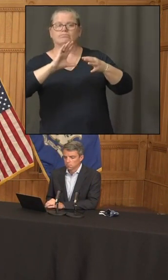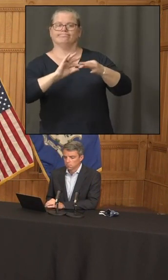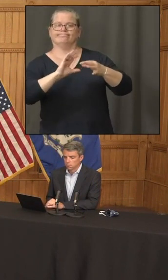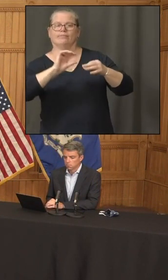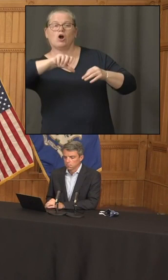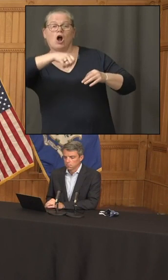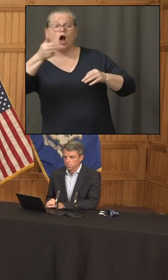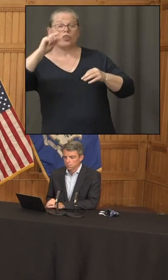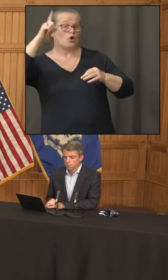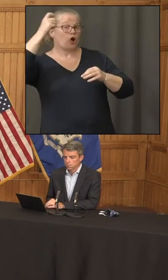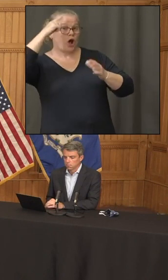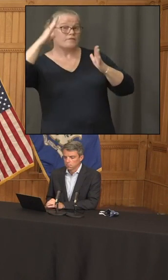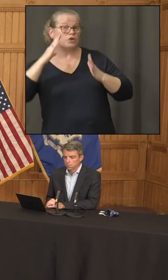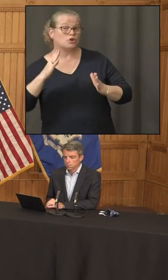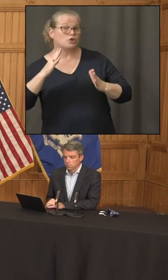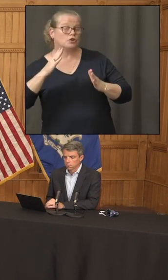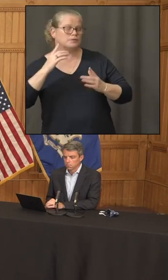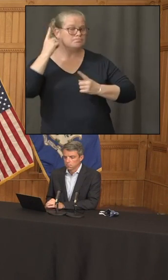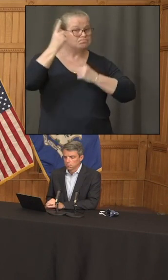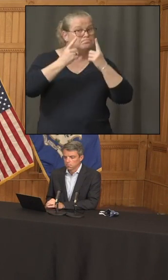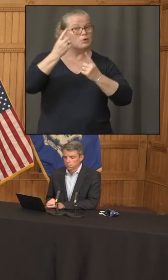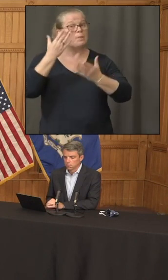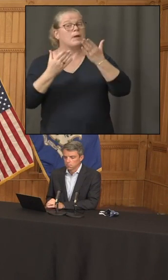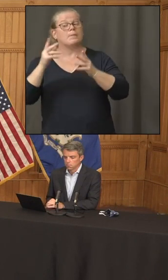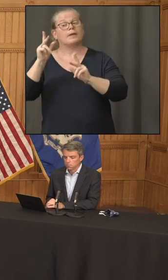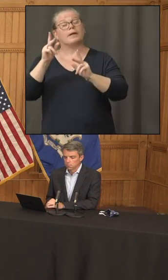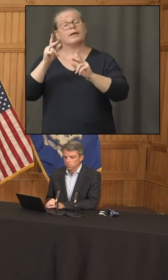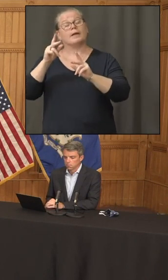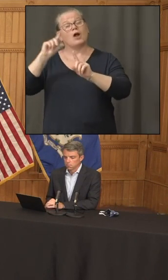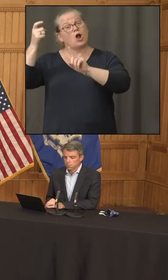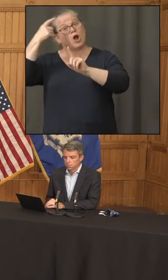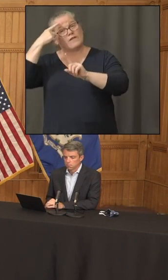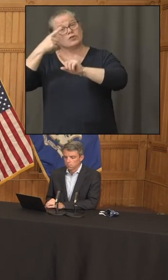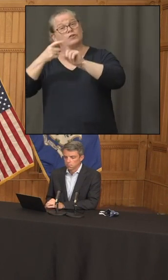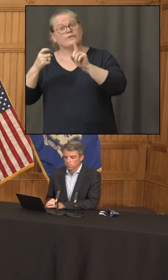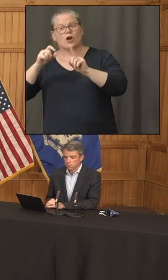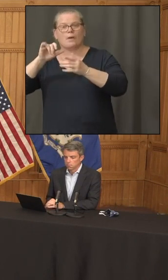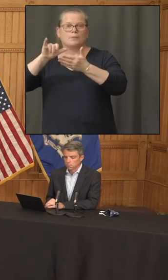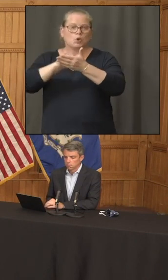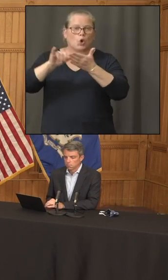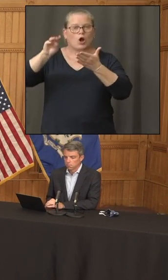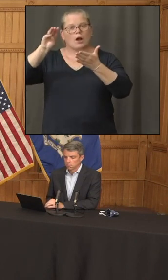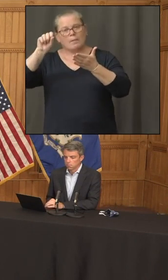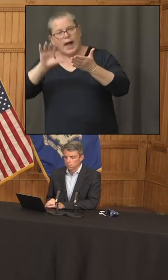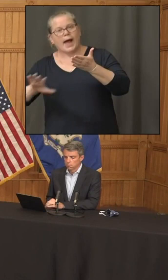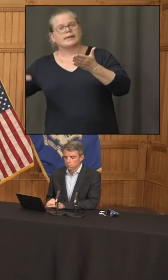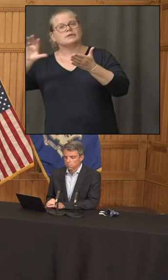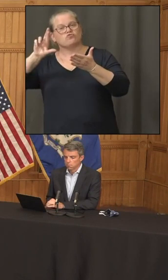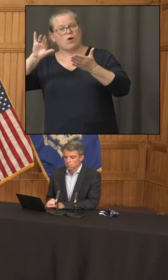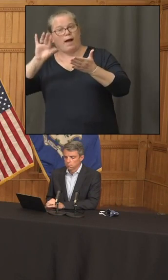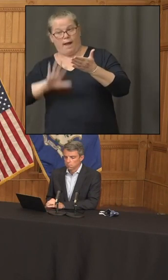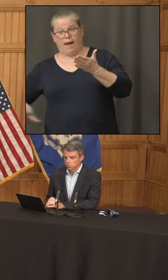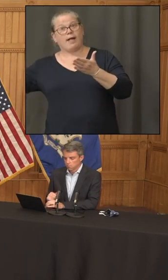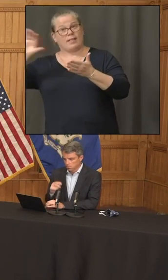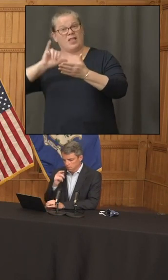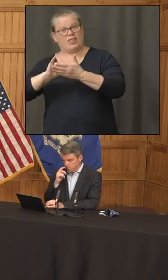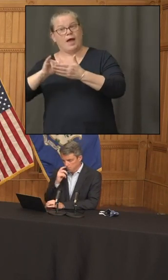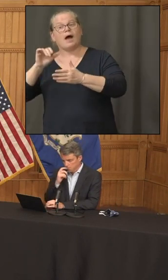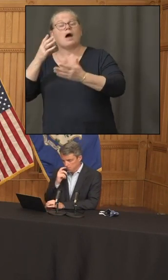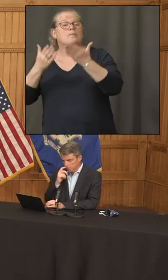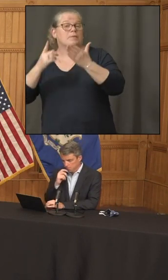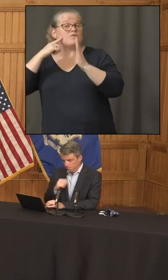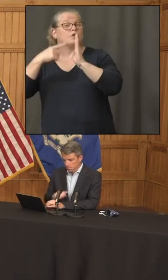possible quarantine, guidelines for people coming from Florida. And obviously, there's going to be a lot of Connecticut residents, maybe